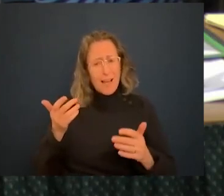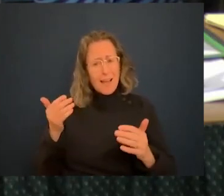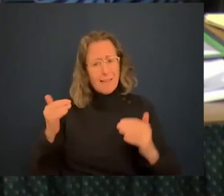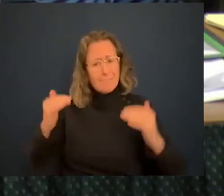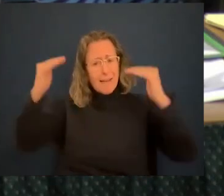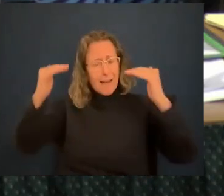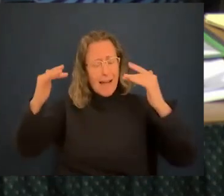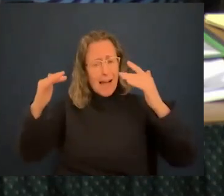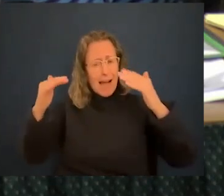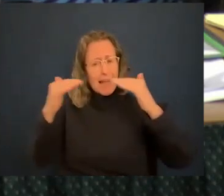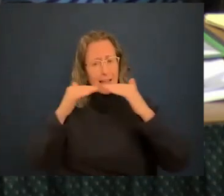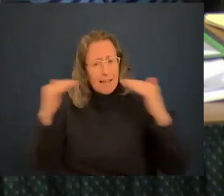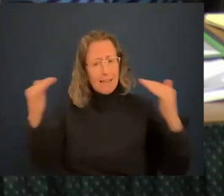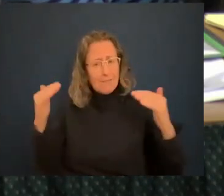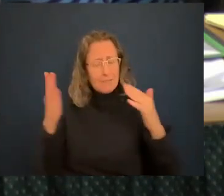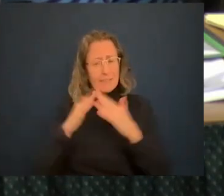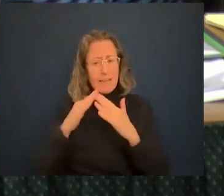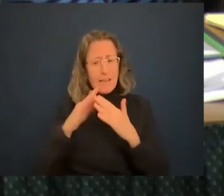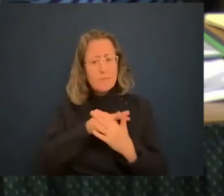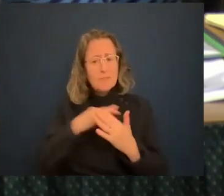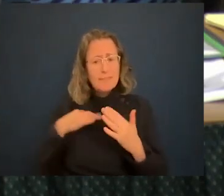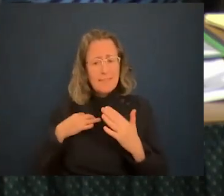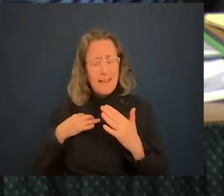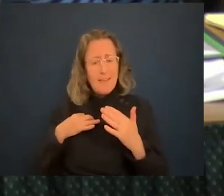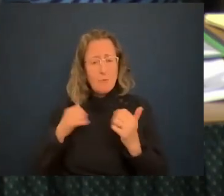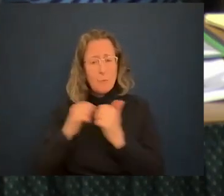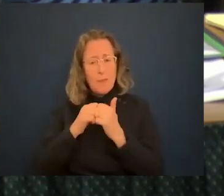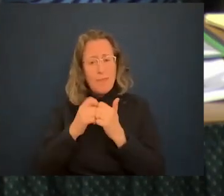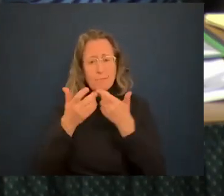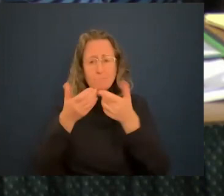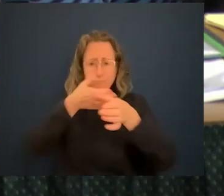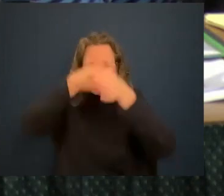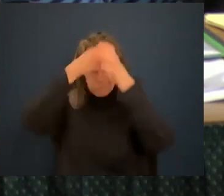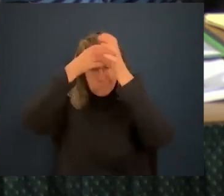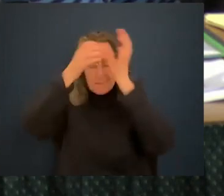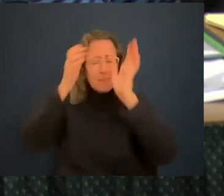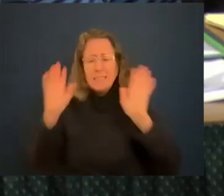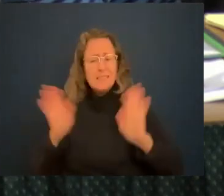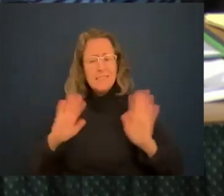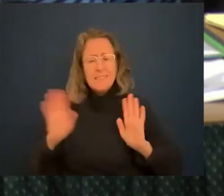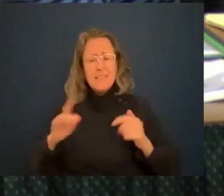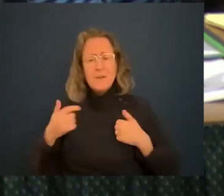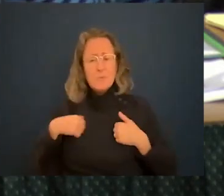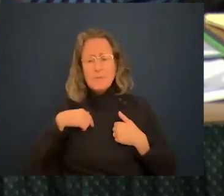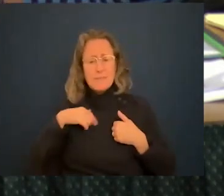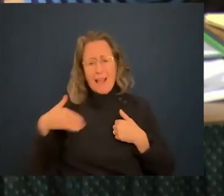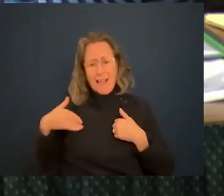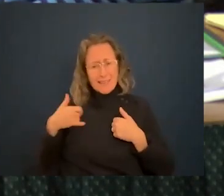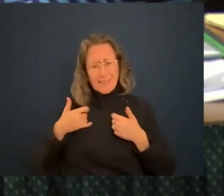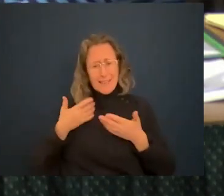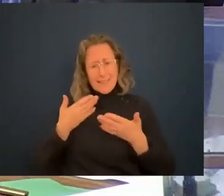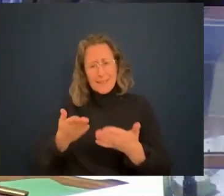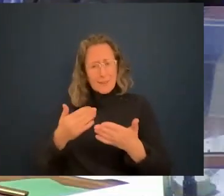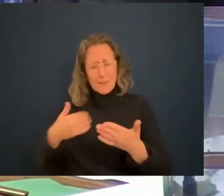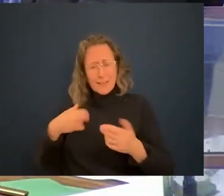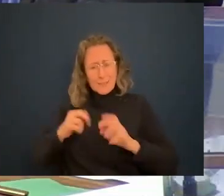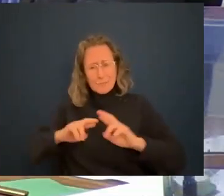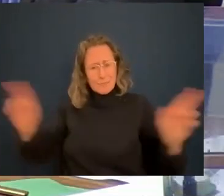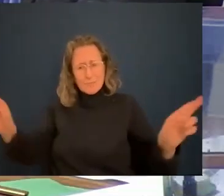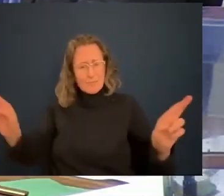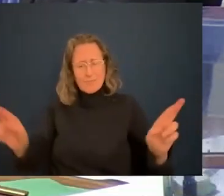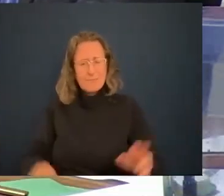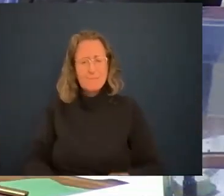has this expertise because I think that that's too far of a commitment for where we are right now okay